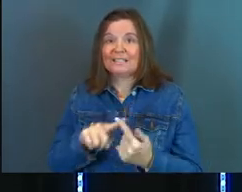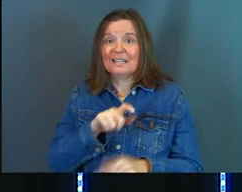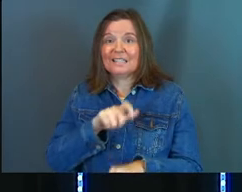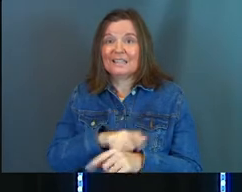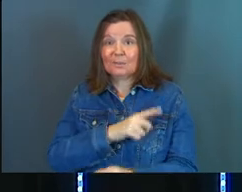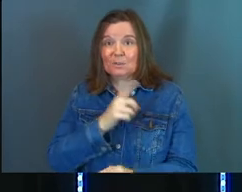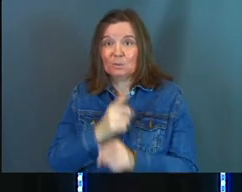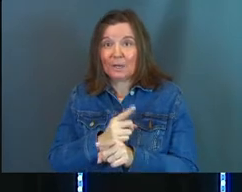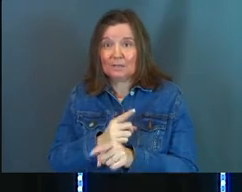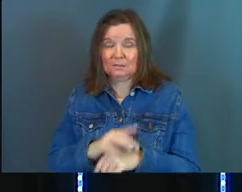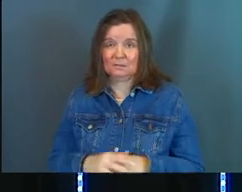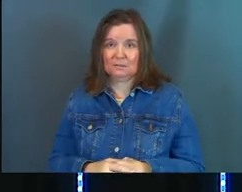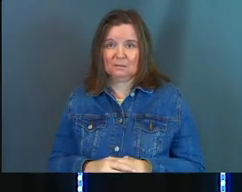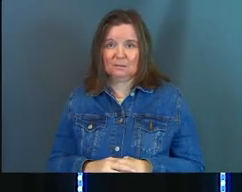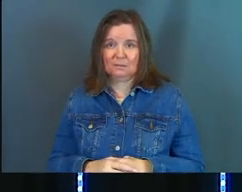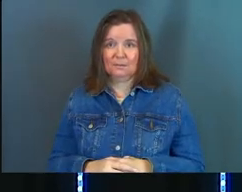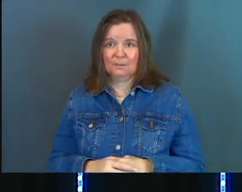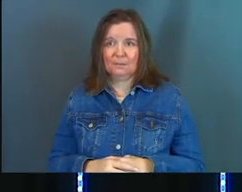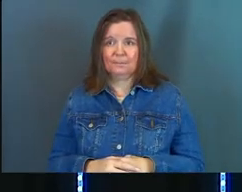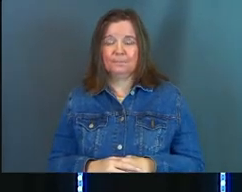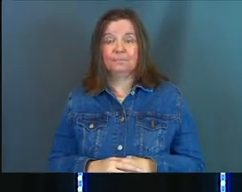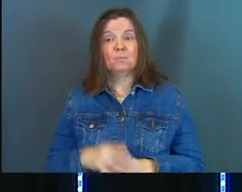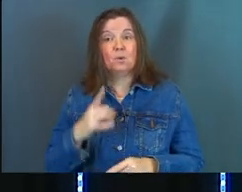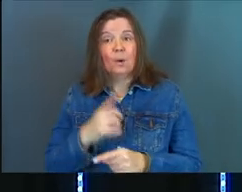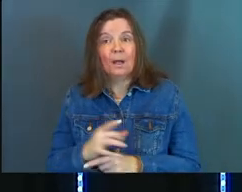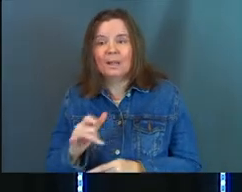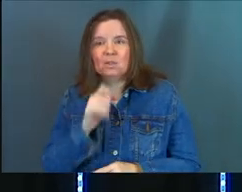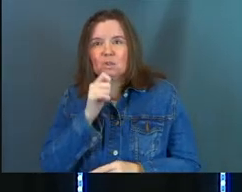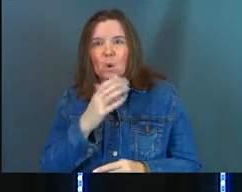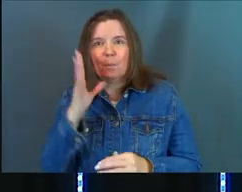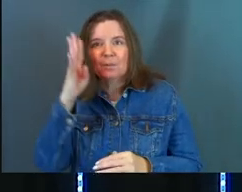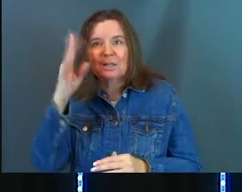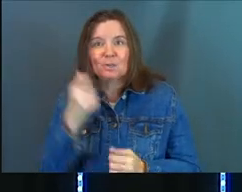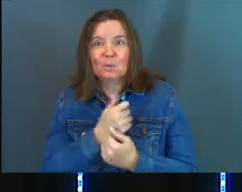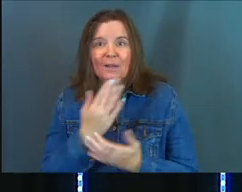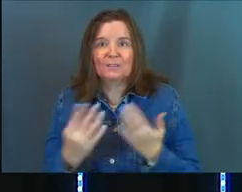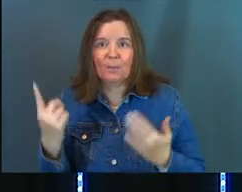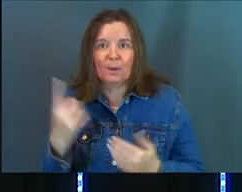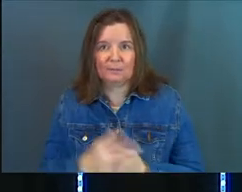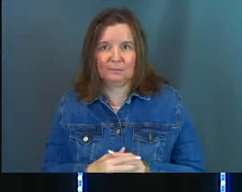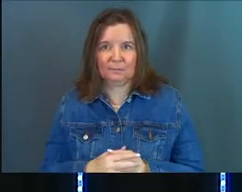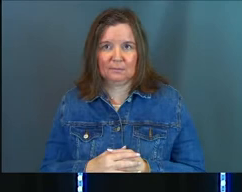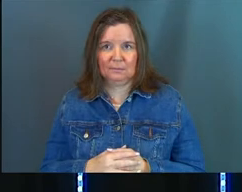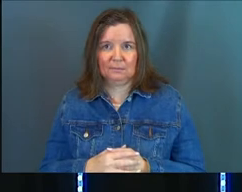the time is right. Right? Like, don't pretend that you love somebody.